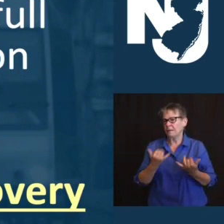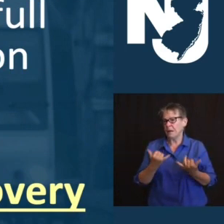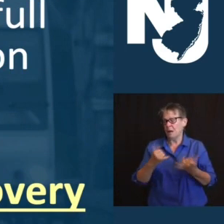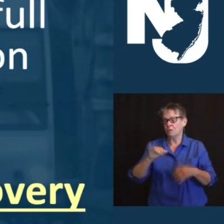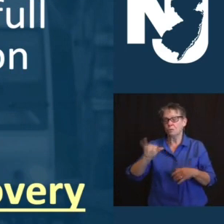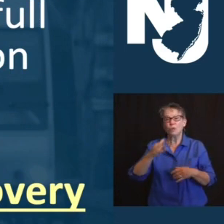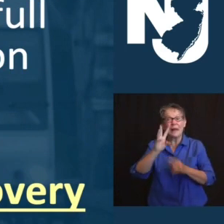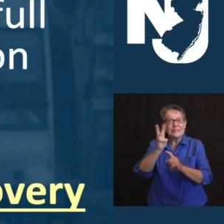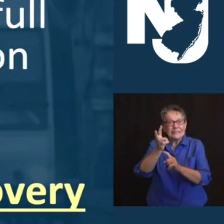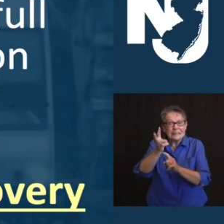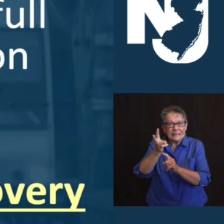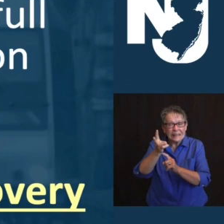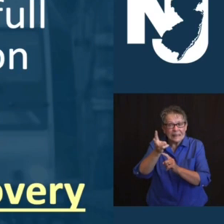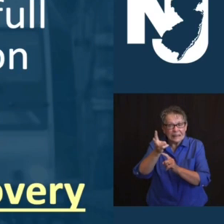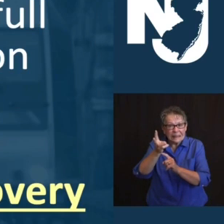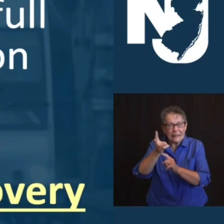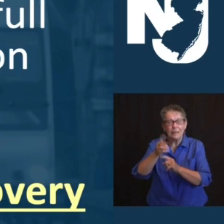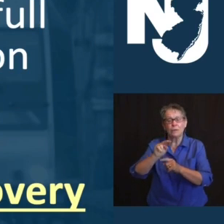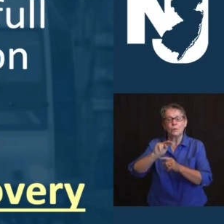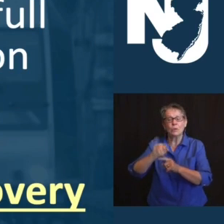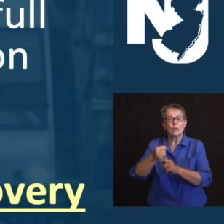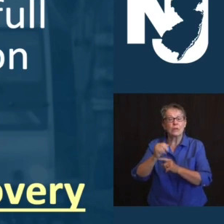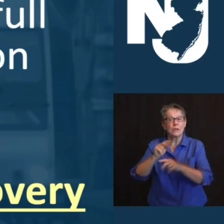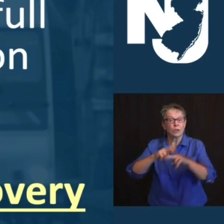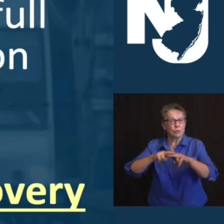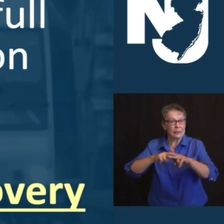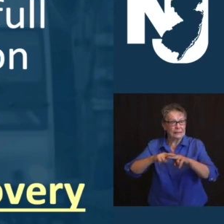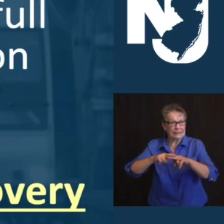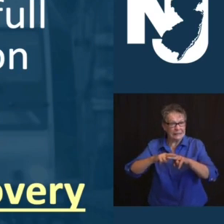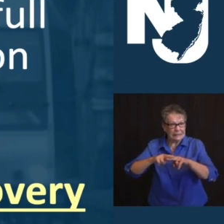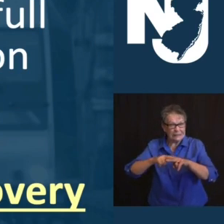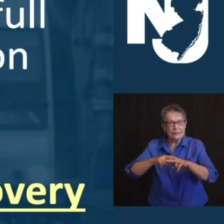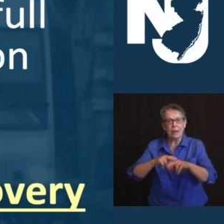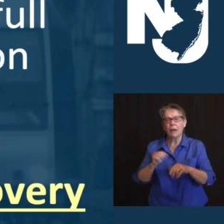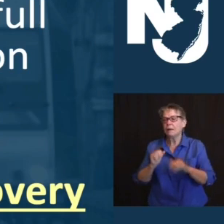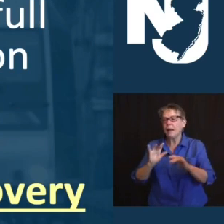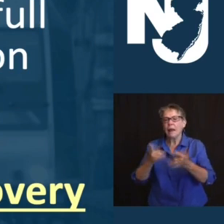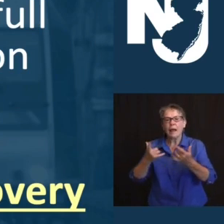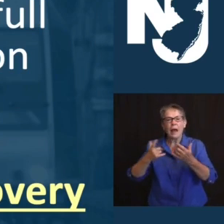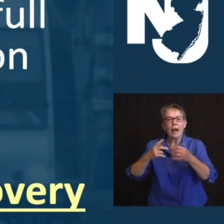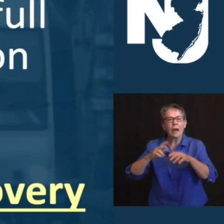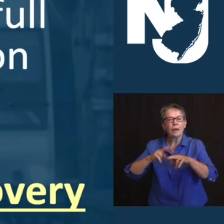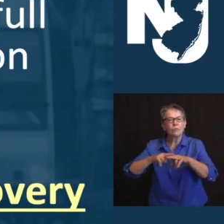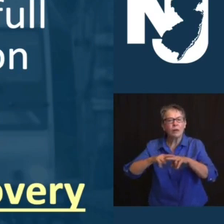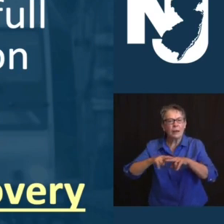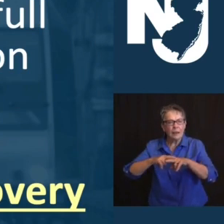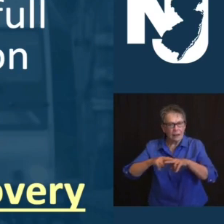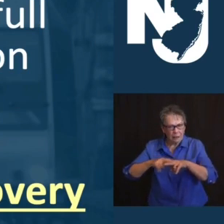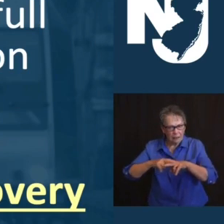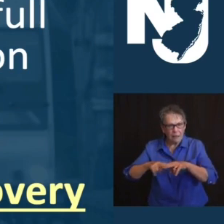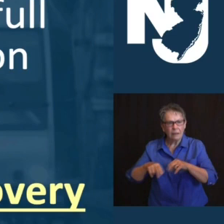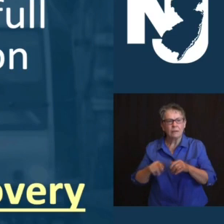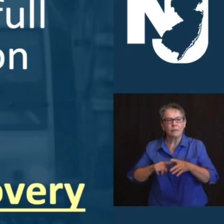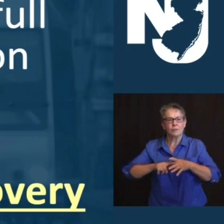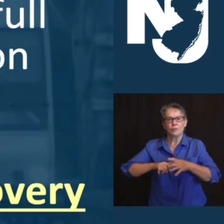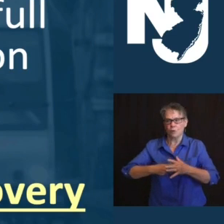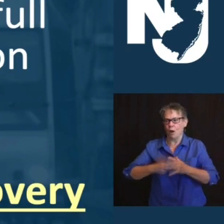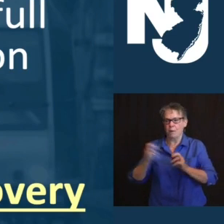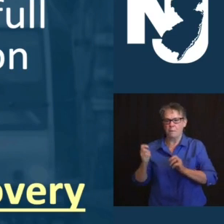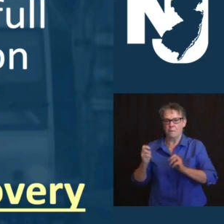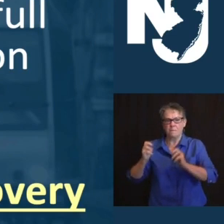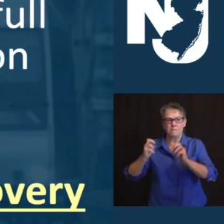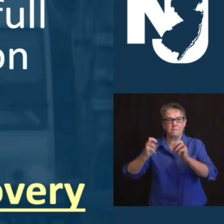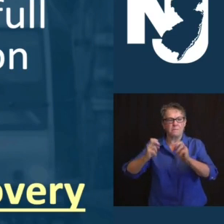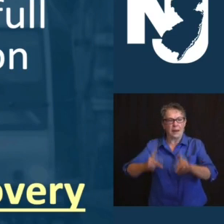weekday schedule. NJ Transit is taking this step now before ridership increases to higher levels, with businesses